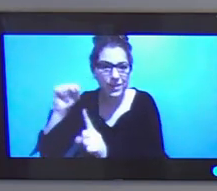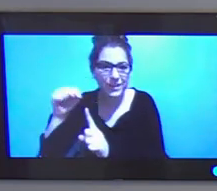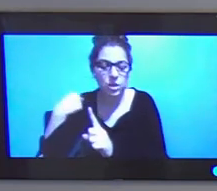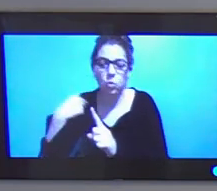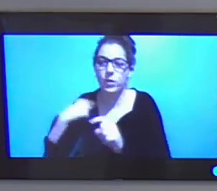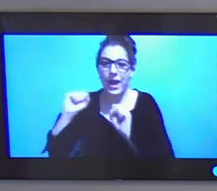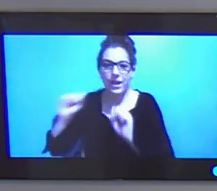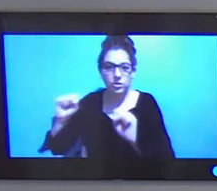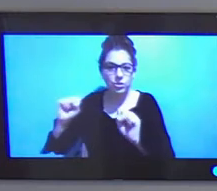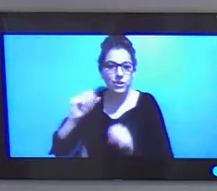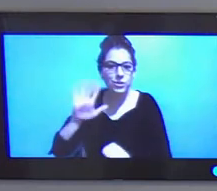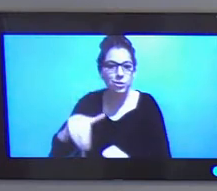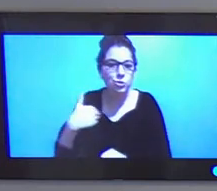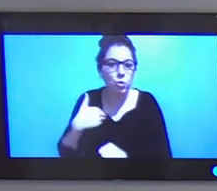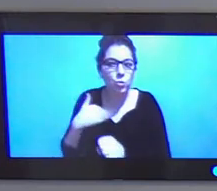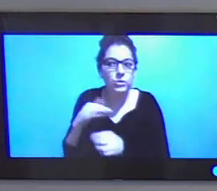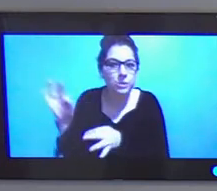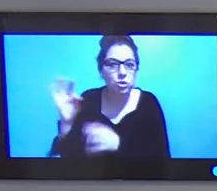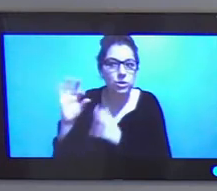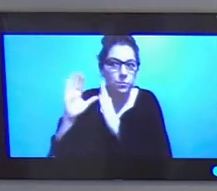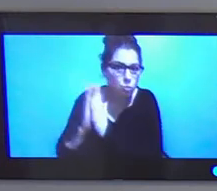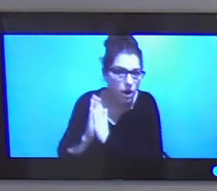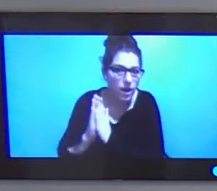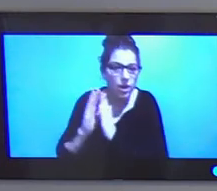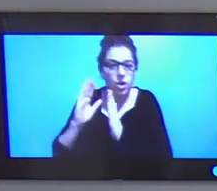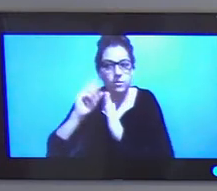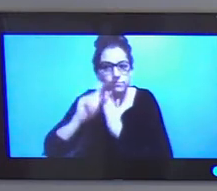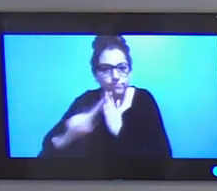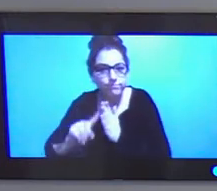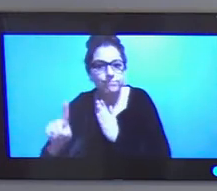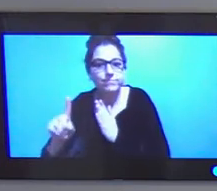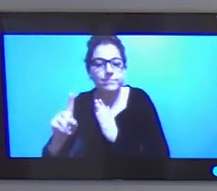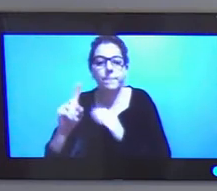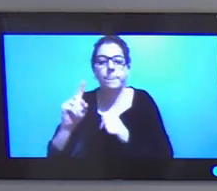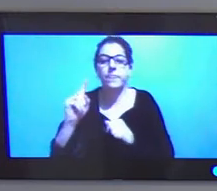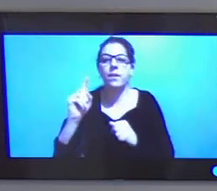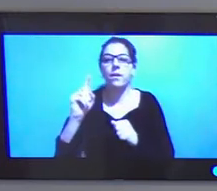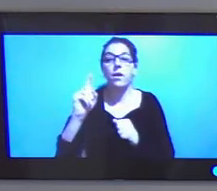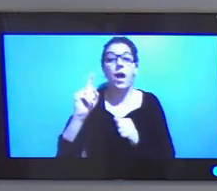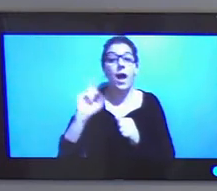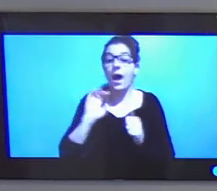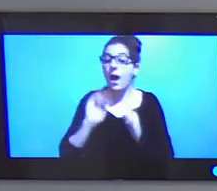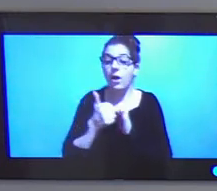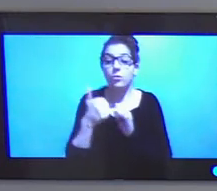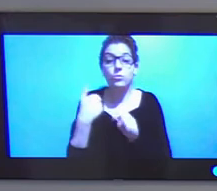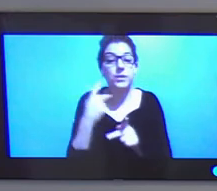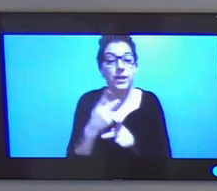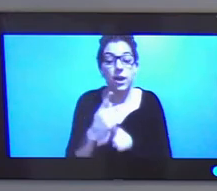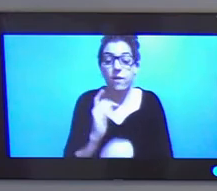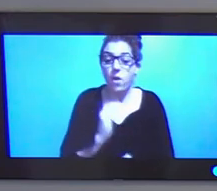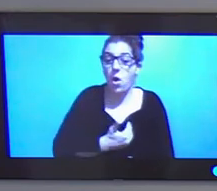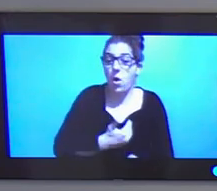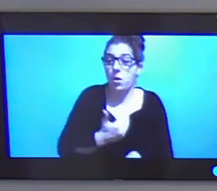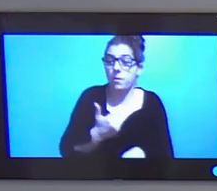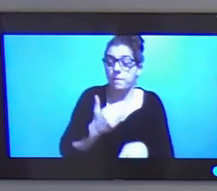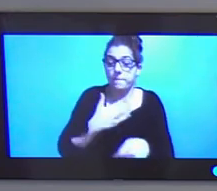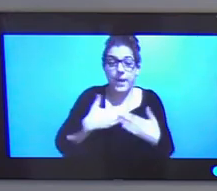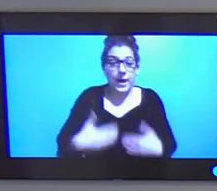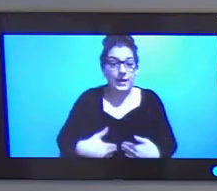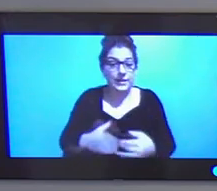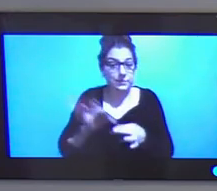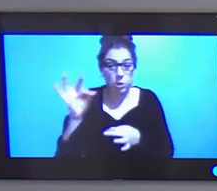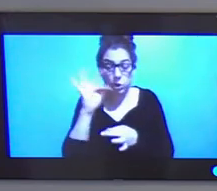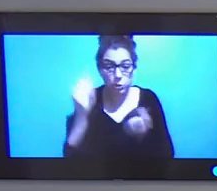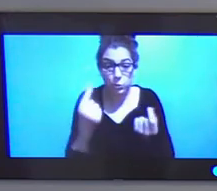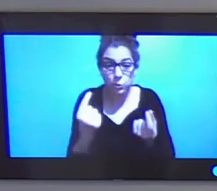spiritually in prayer and discernment? You know, the primary way to take care of ourselves, bodies and spirits, is